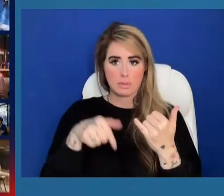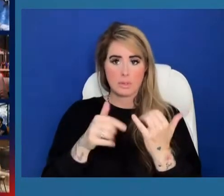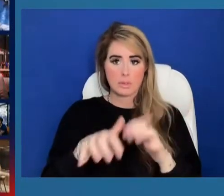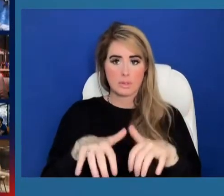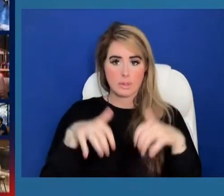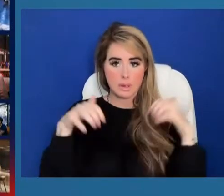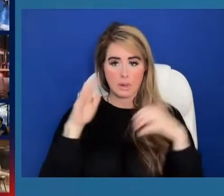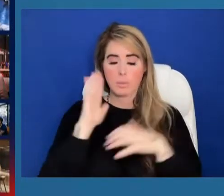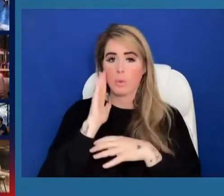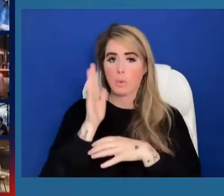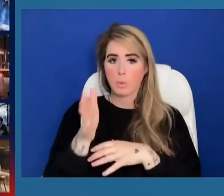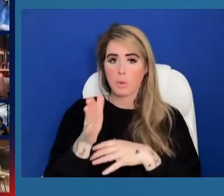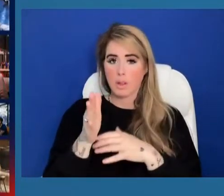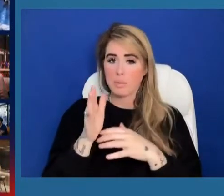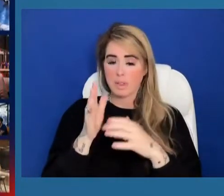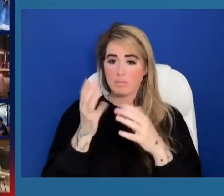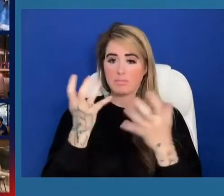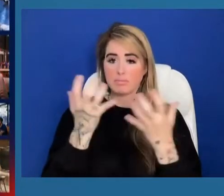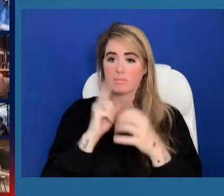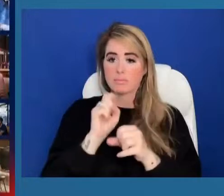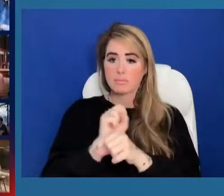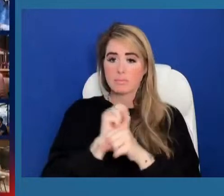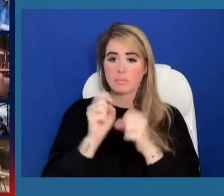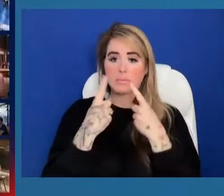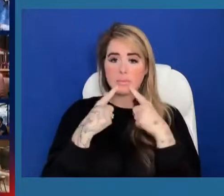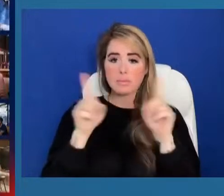a smashing success. Terry?